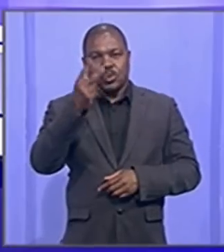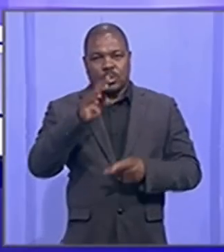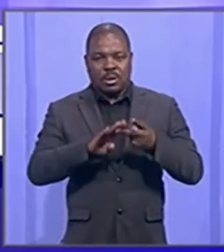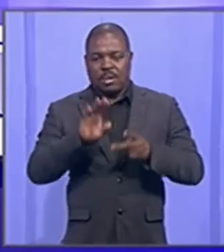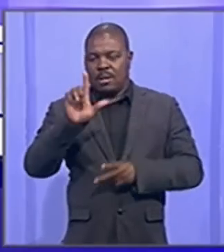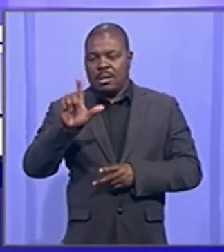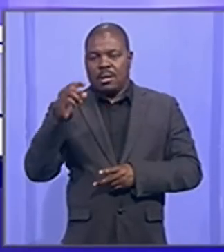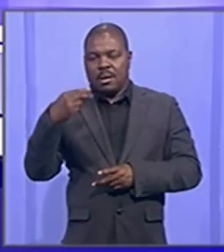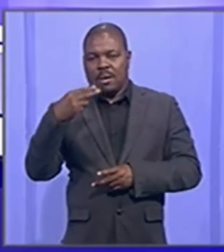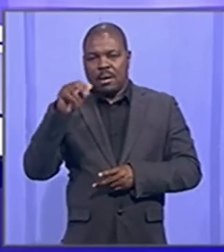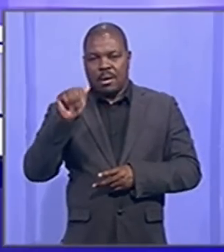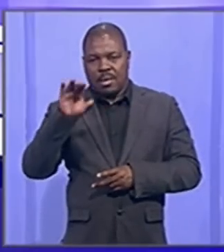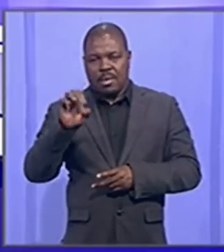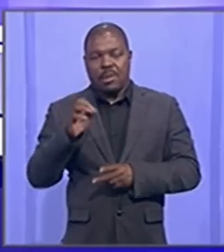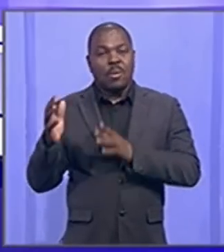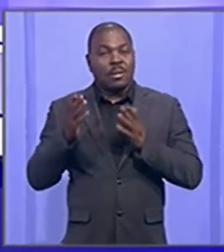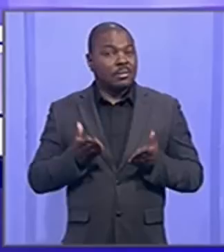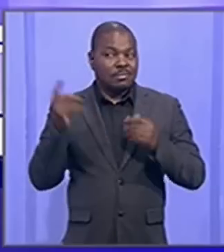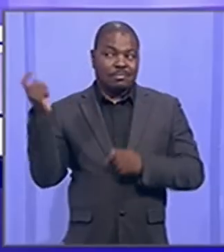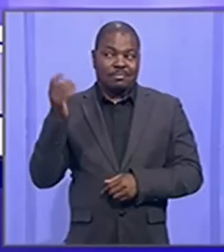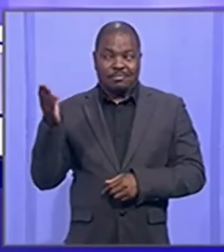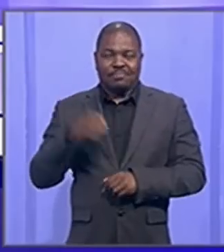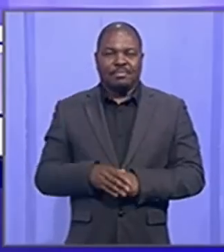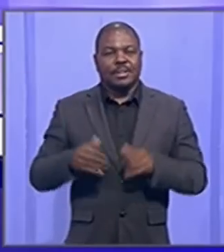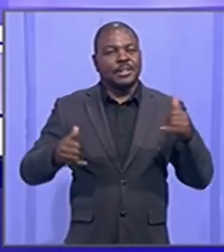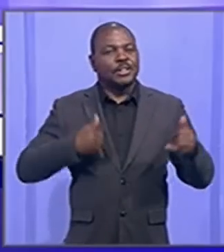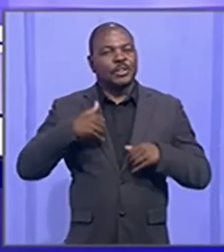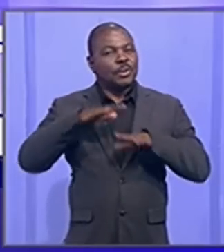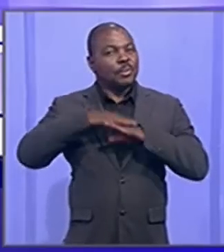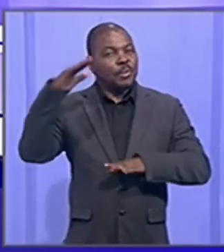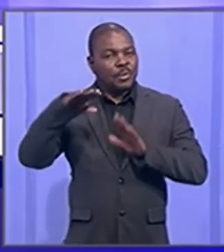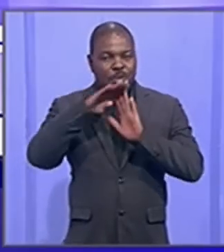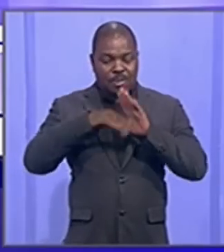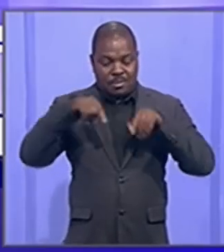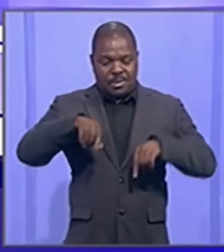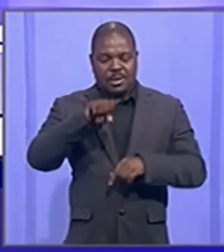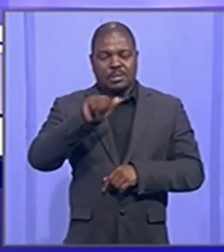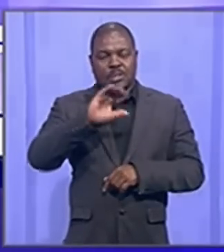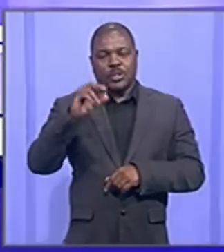Lehae. Go latela kakanyo ya maemo a boso tšwelang pele go ipsina ka mananeo a SABC 2.